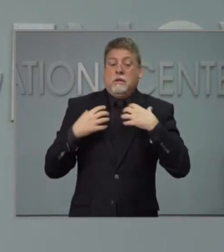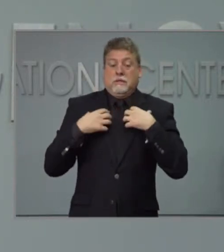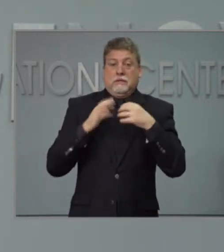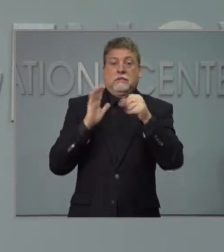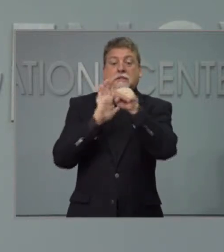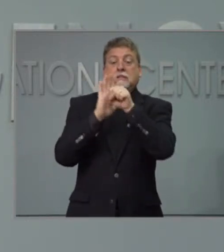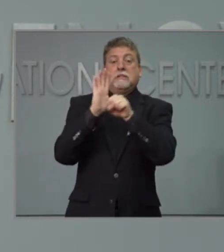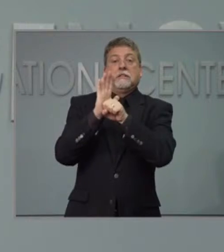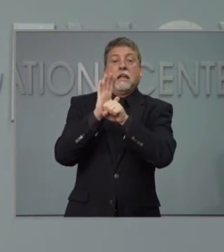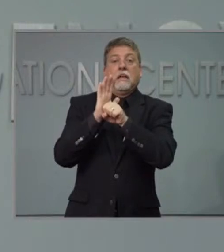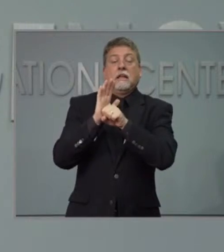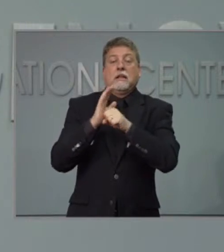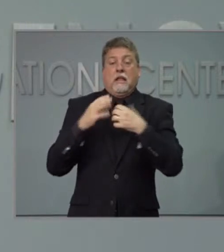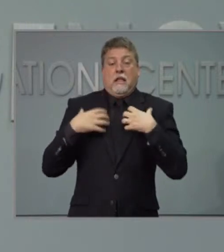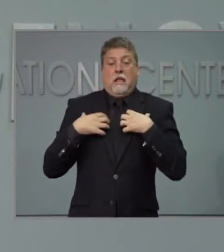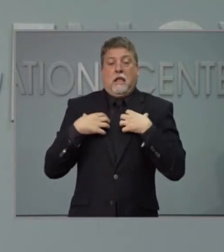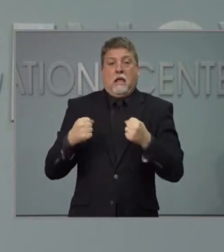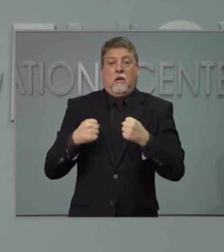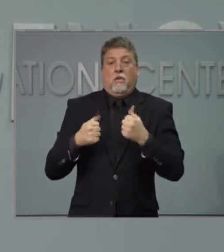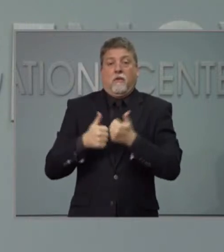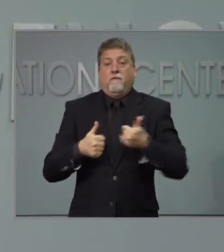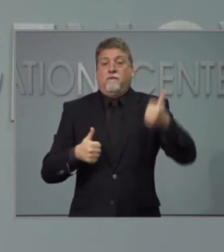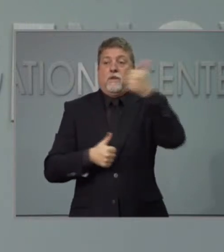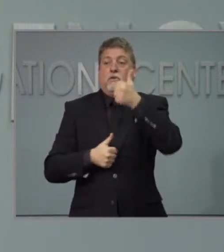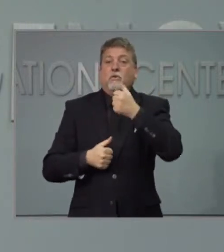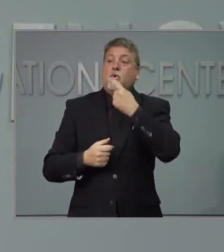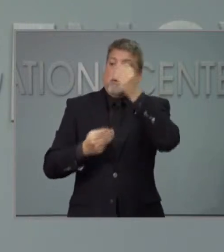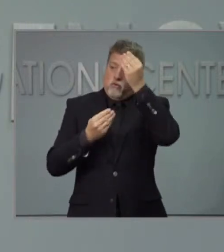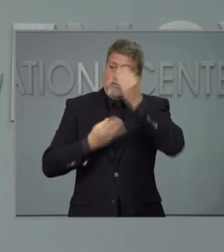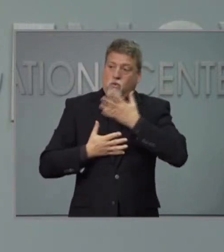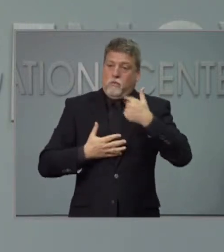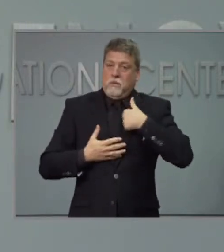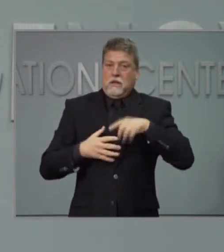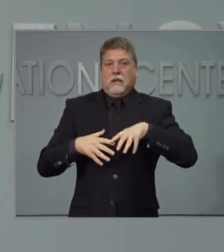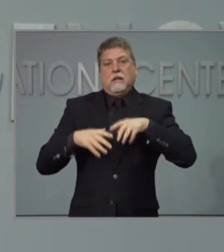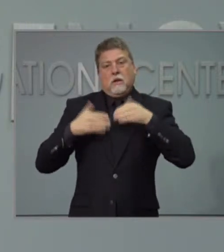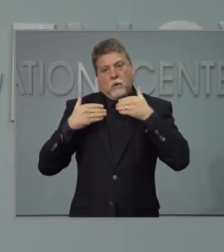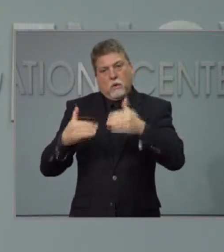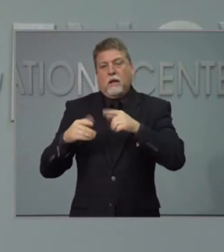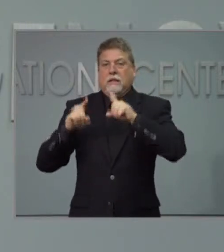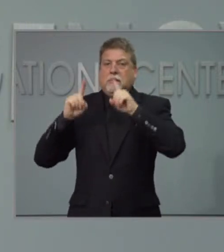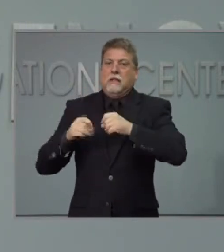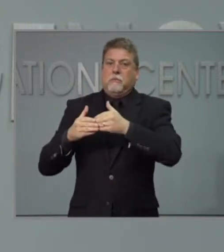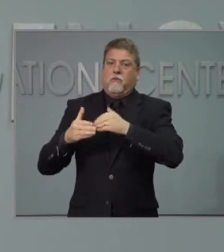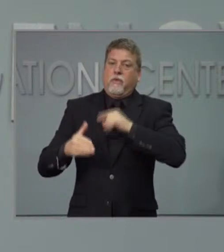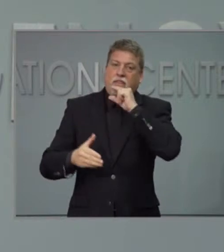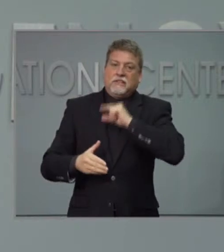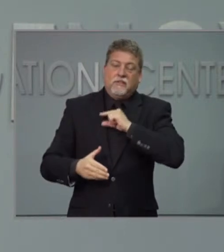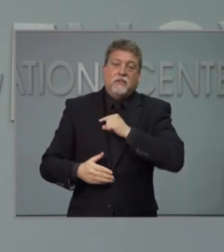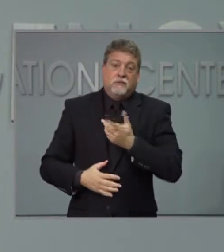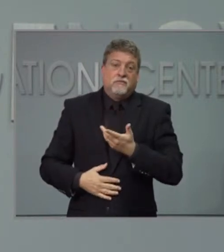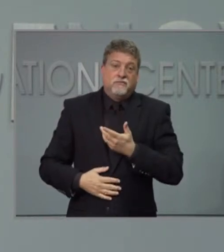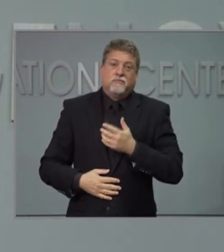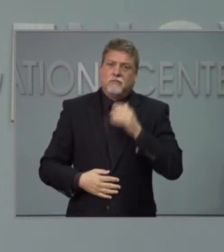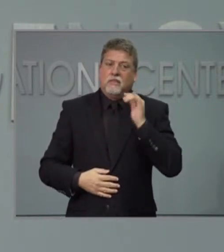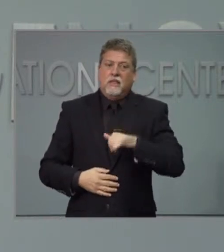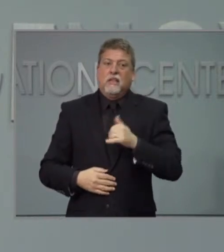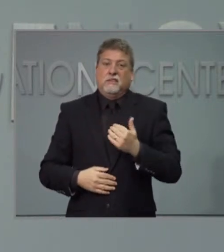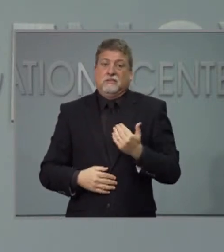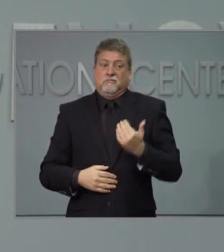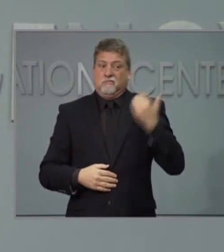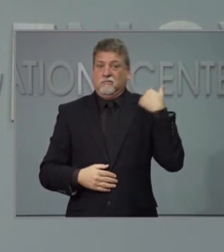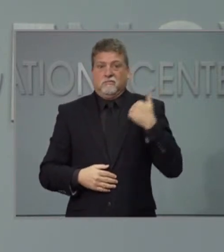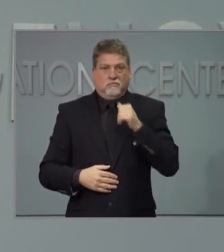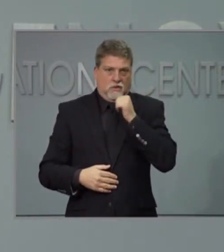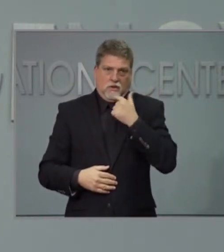box that says your local health official said I should get a test ahead of Thanksgiving. So that is just slightly different than we've done testing